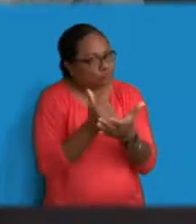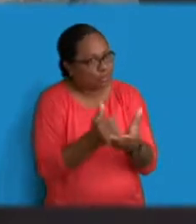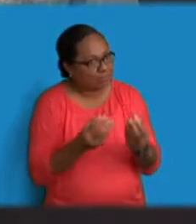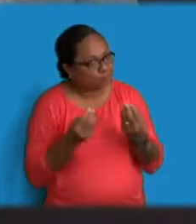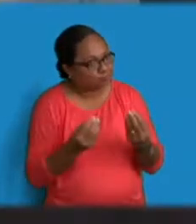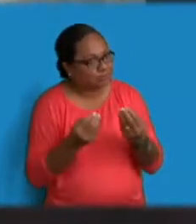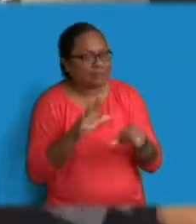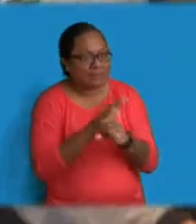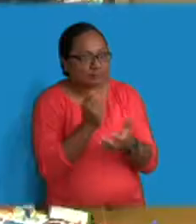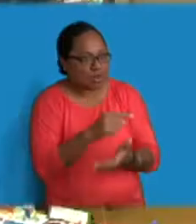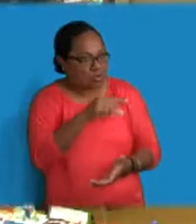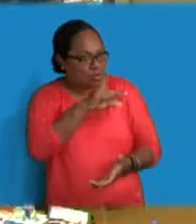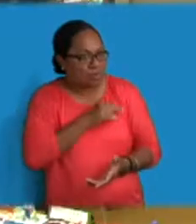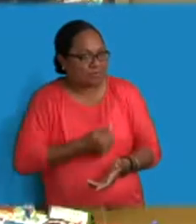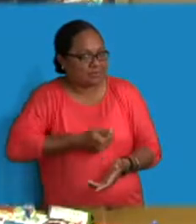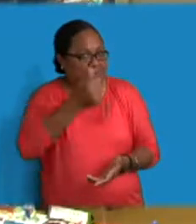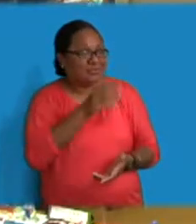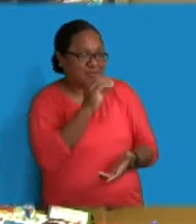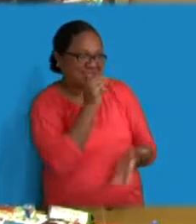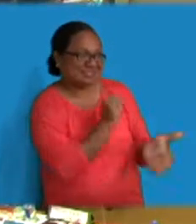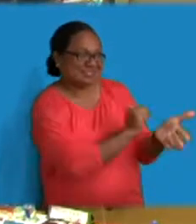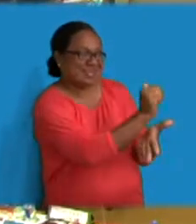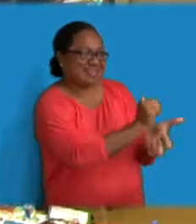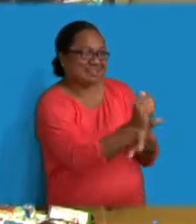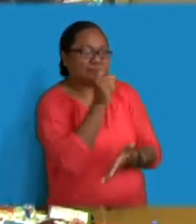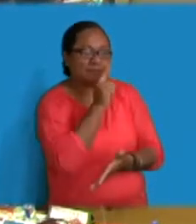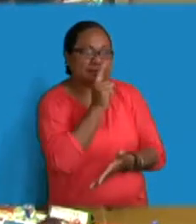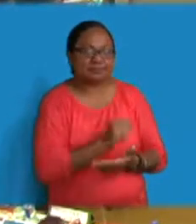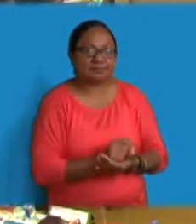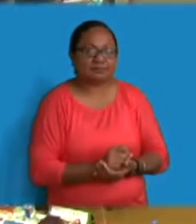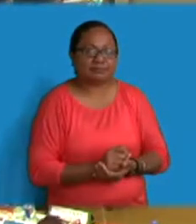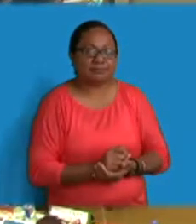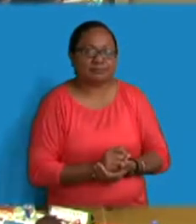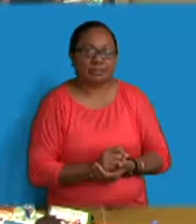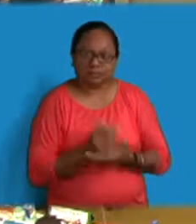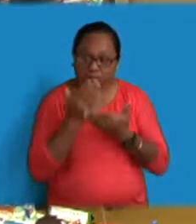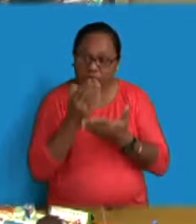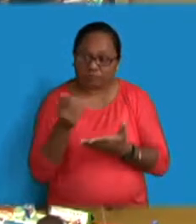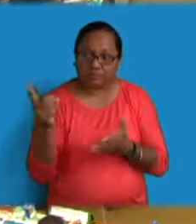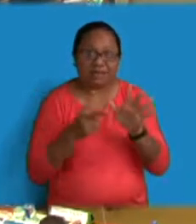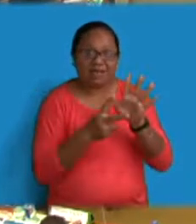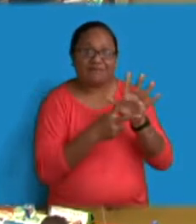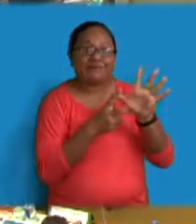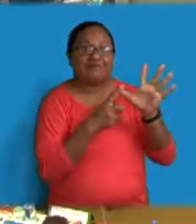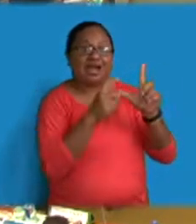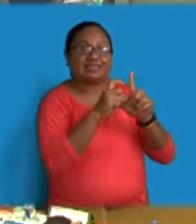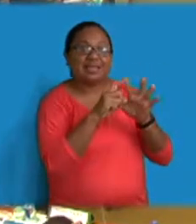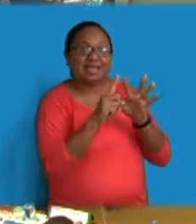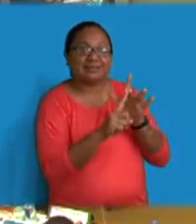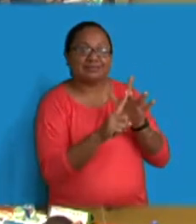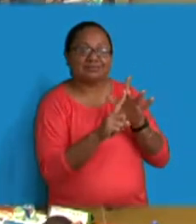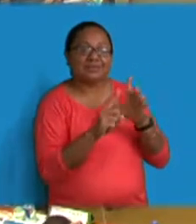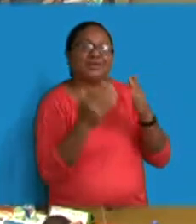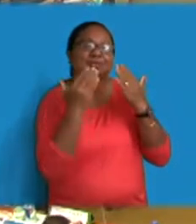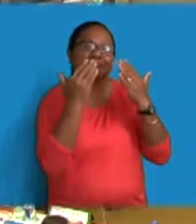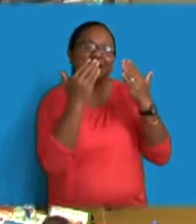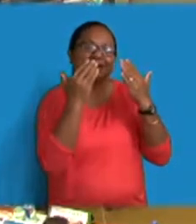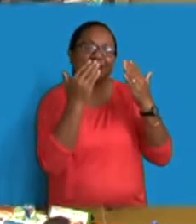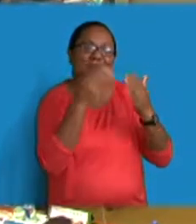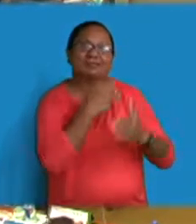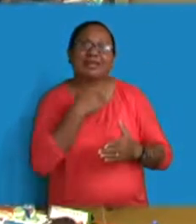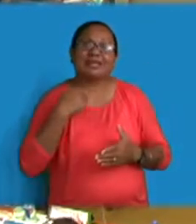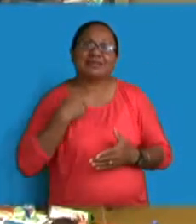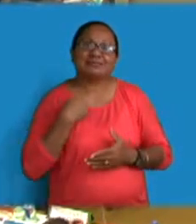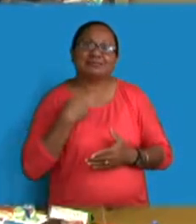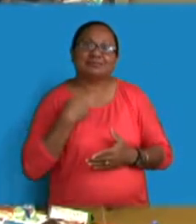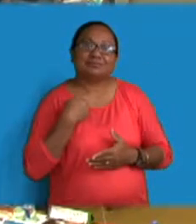Thank you, Madam Speaker. Thank you. Honorable Vande. Thank you, Madam Speaker. I welcome